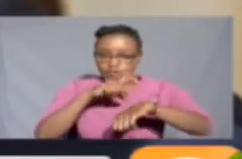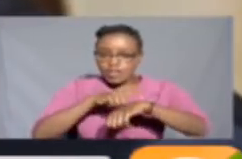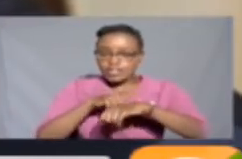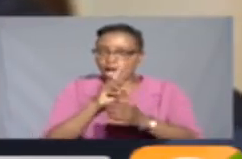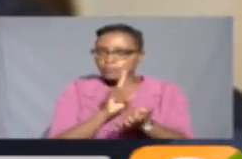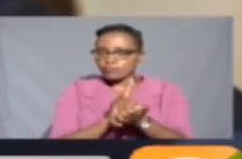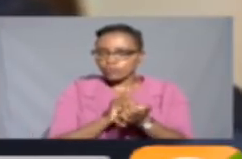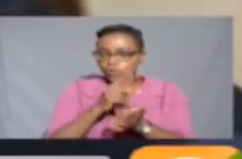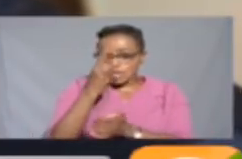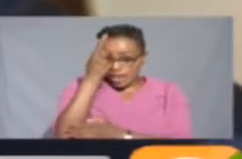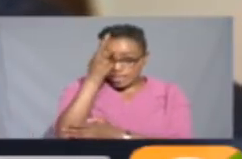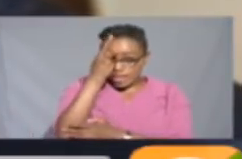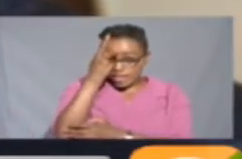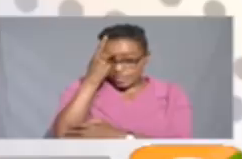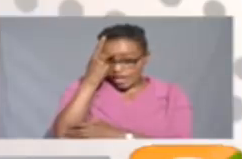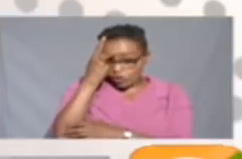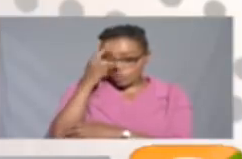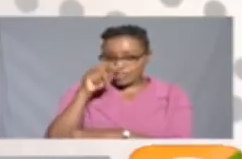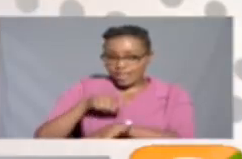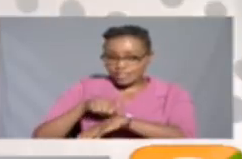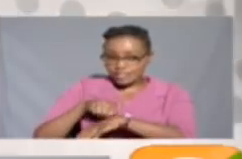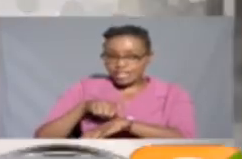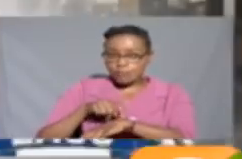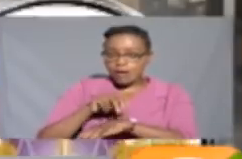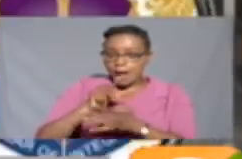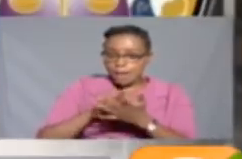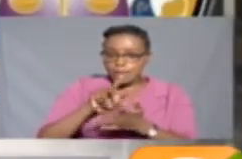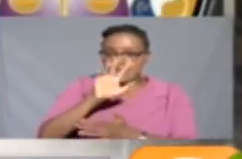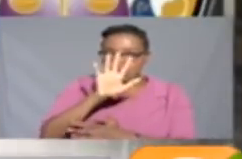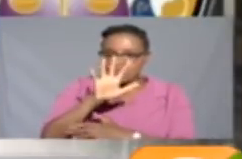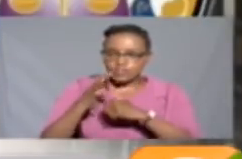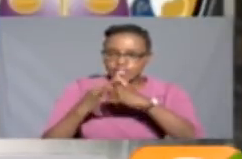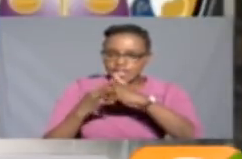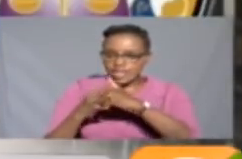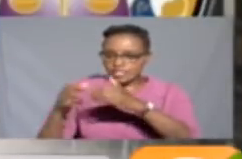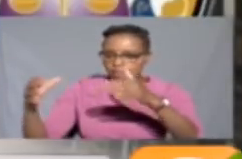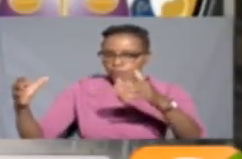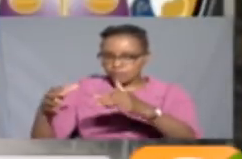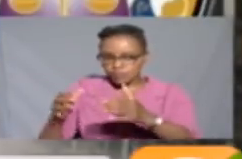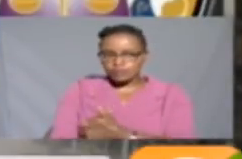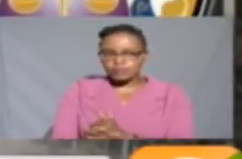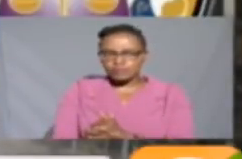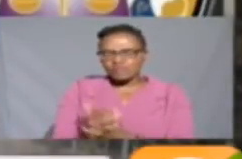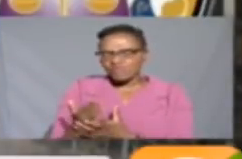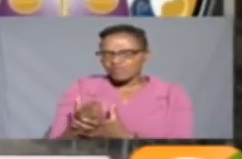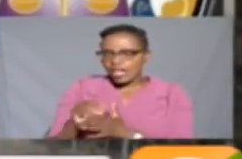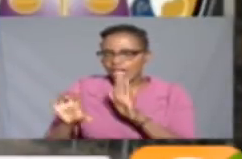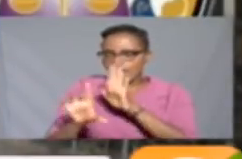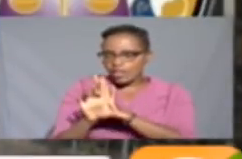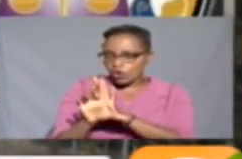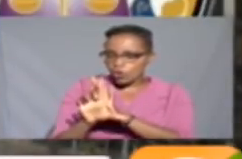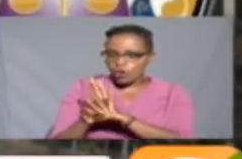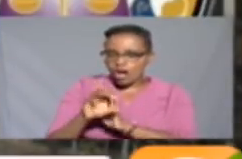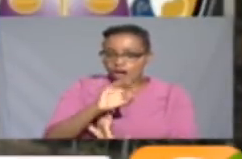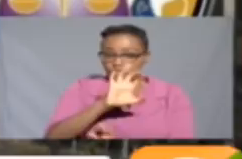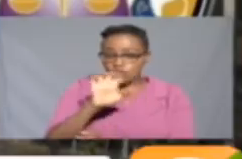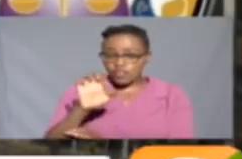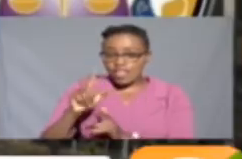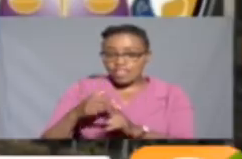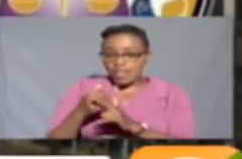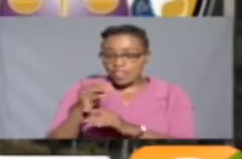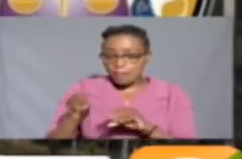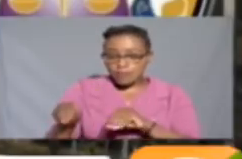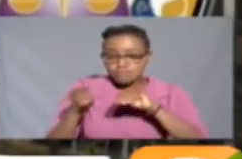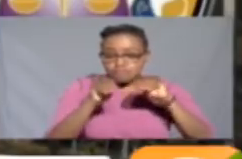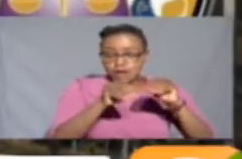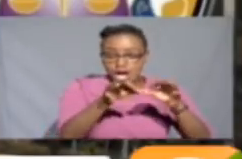Ivan Skidero's tenure for paying 58 million shillings to a firm of advocates as legal fees. The money was later transferred